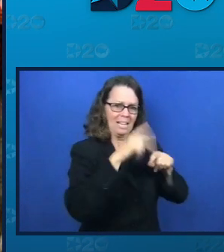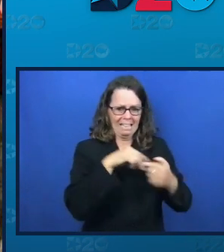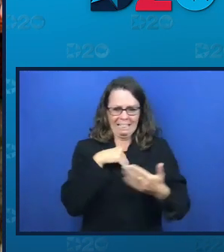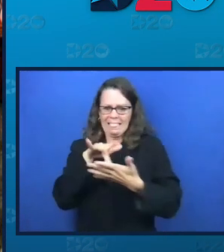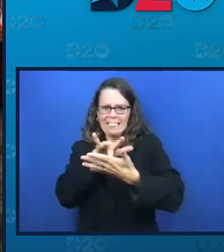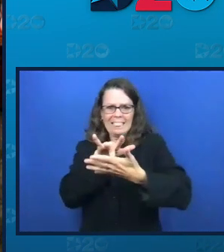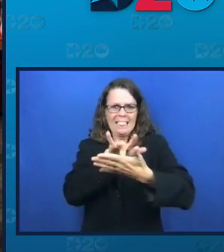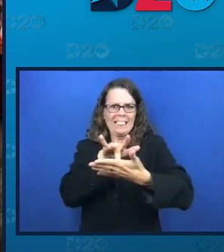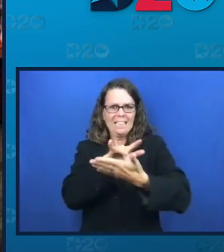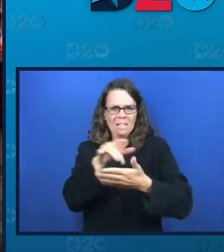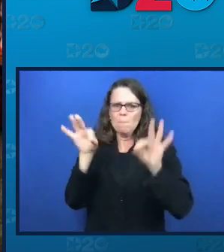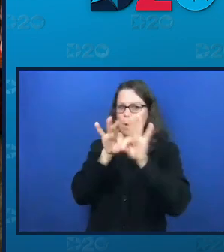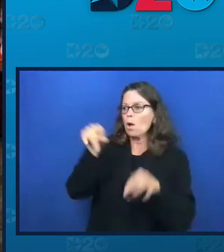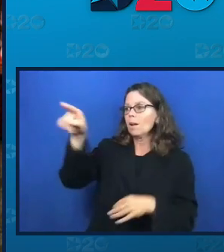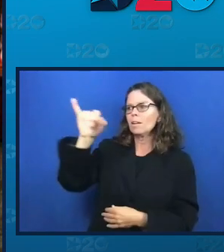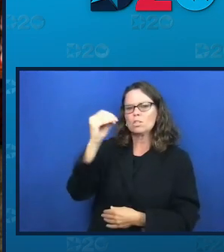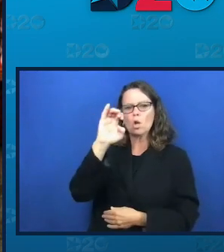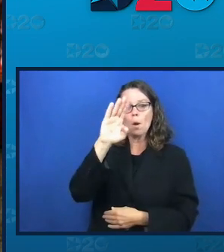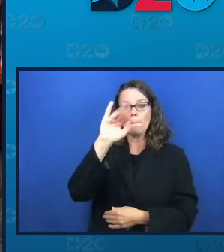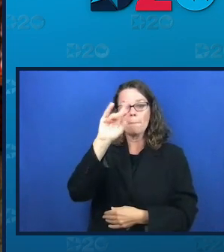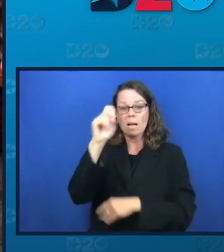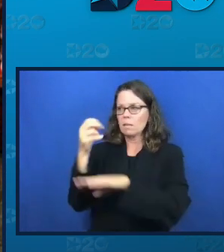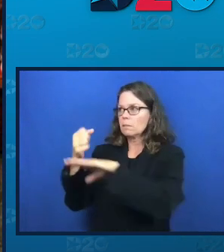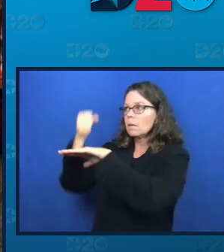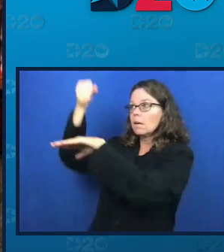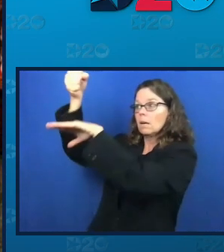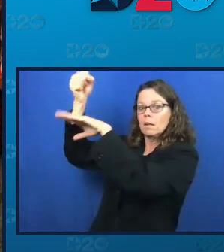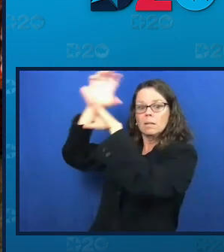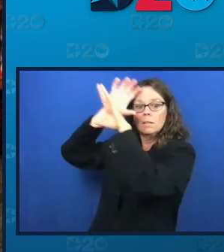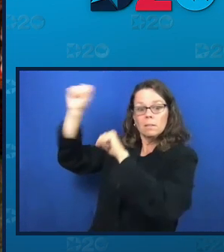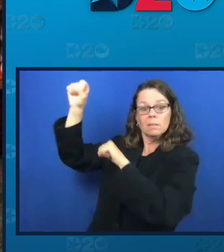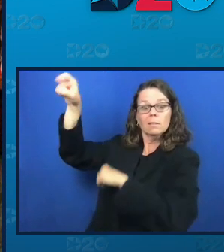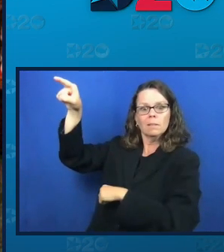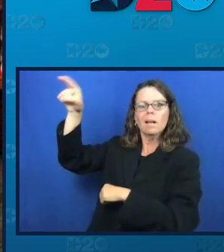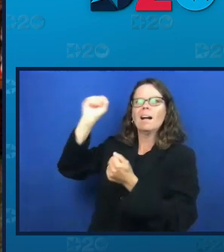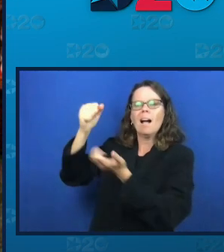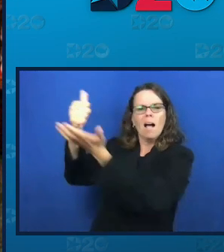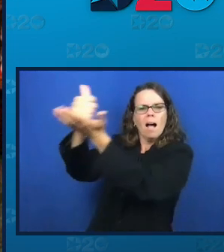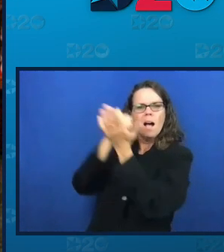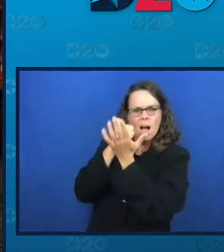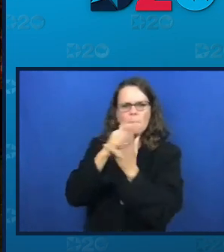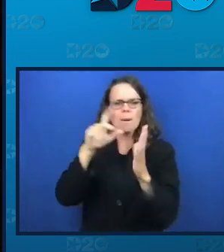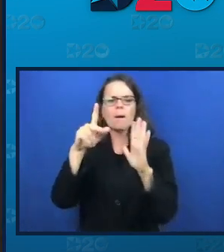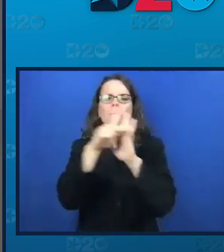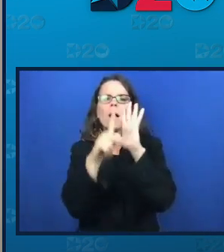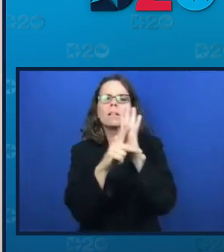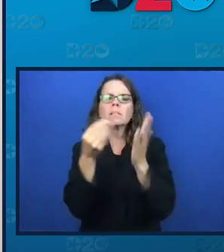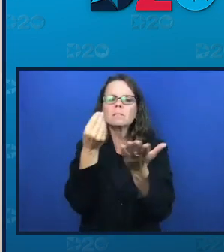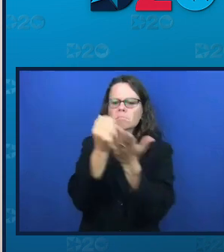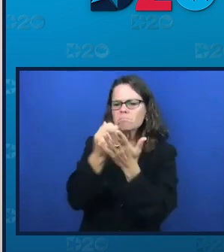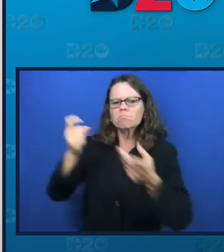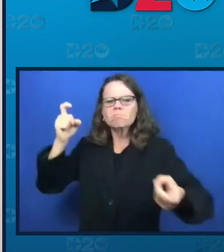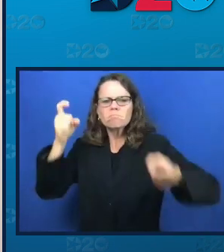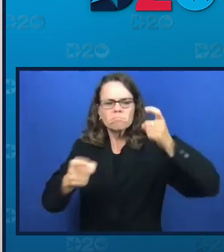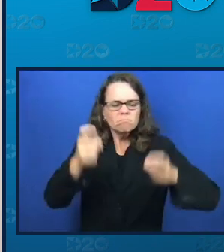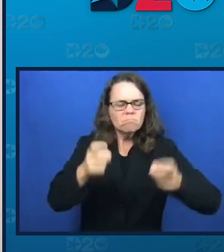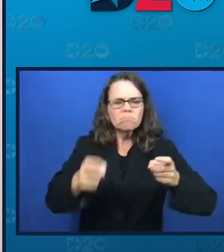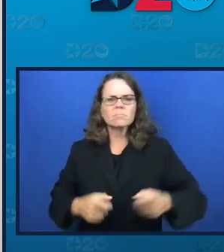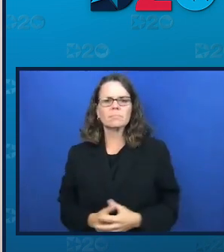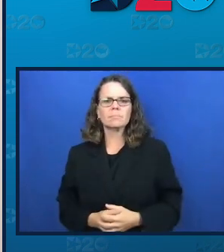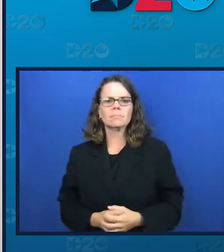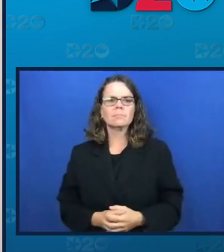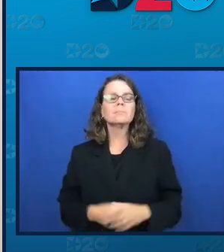need a comprehensive energy policy for renewable resources, which I know you have one. And if we're going to build the middle